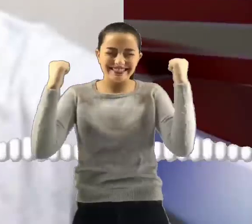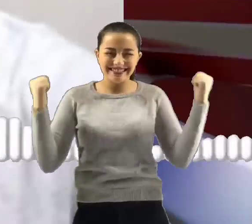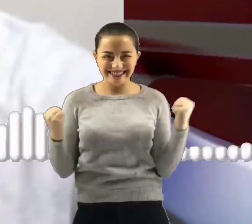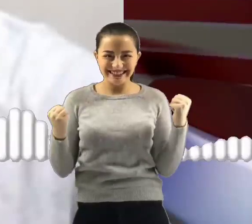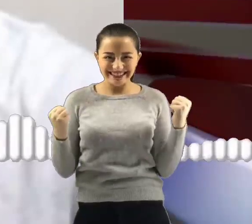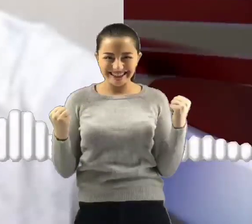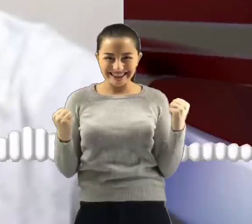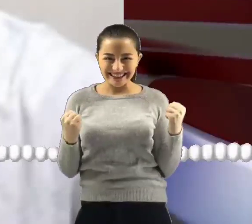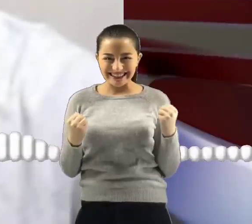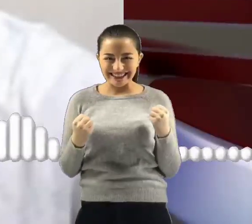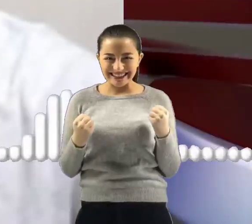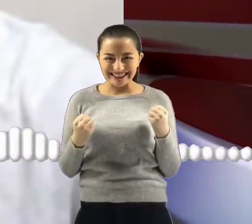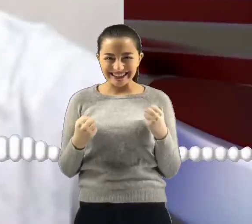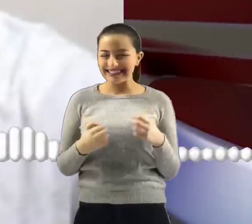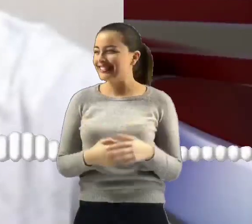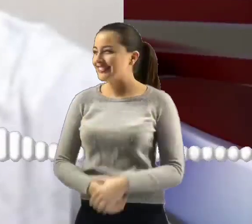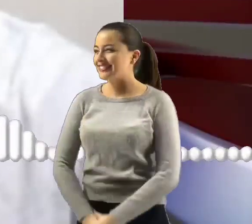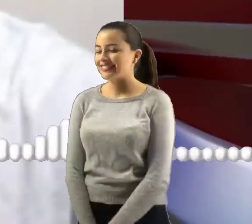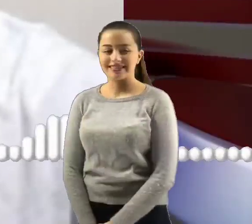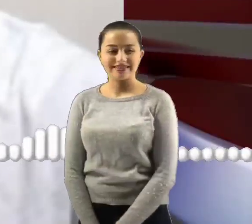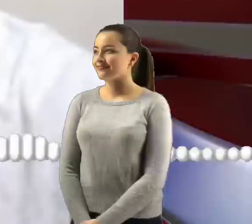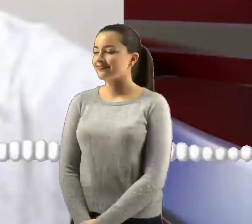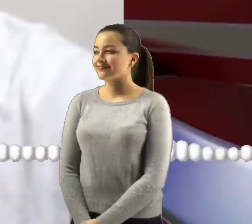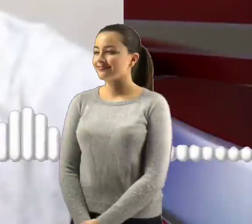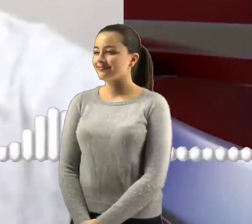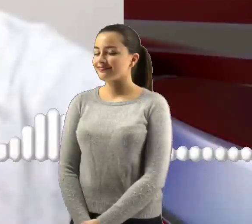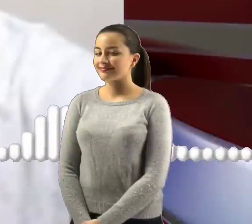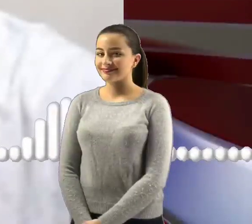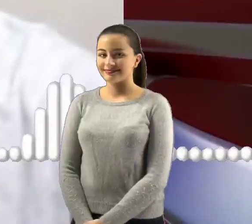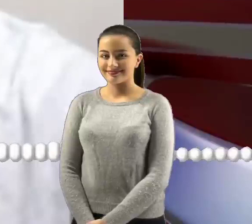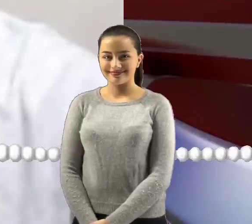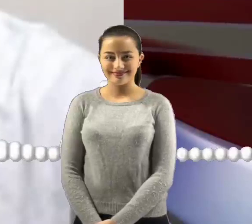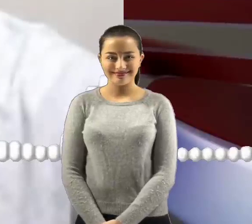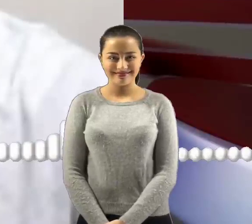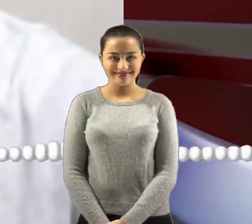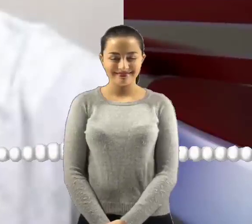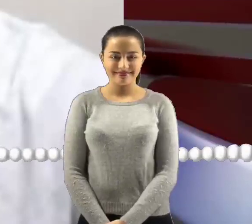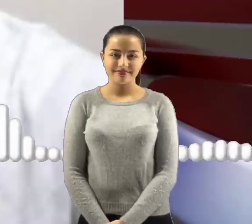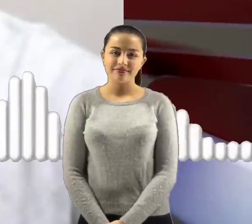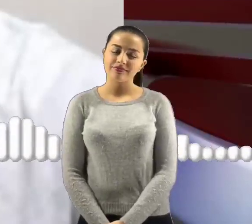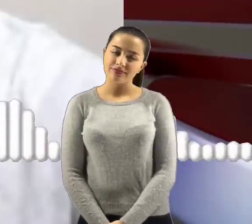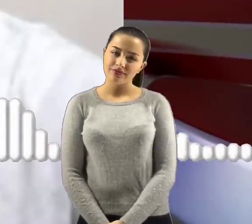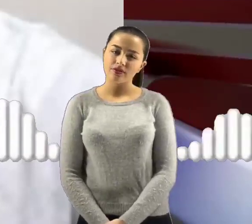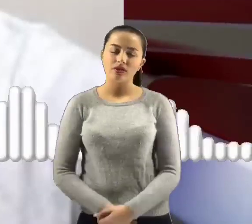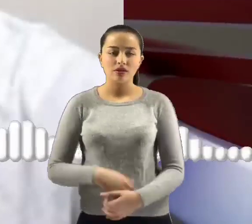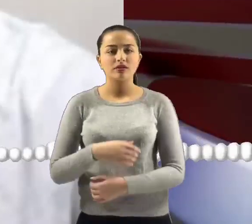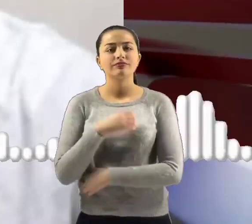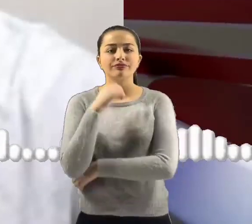it, right? And leave your comments in the comment section. Thank you. Ndị baị kerenu ka eke si